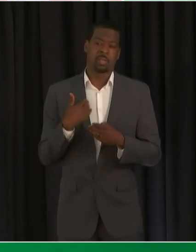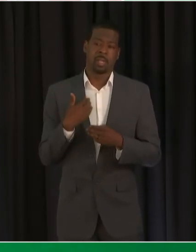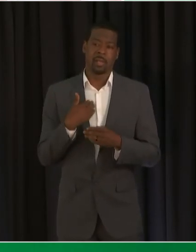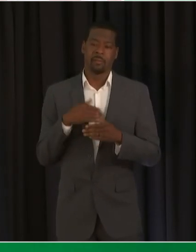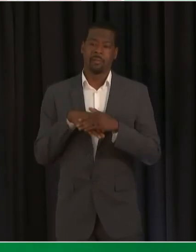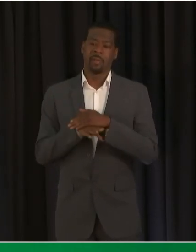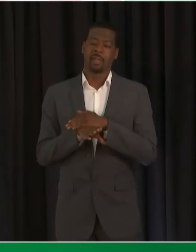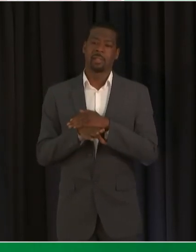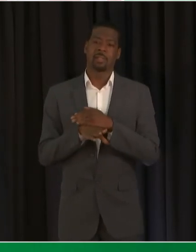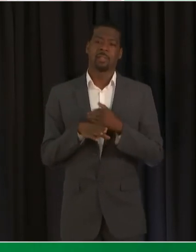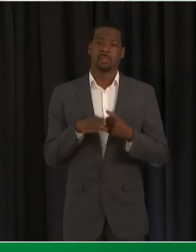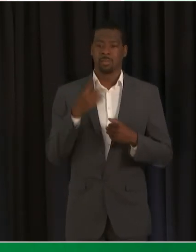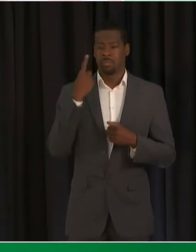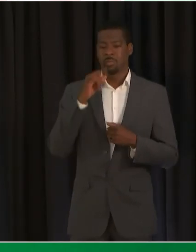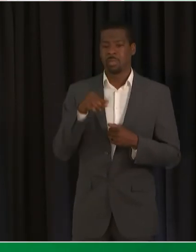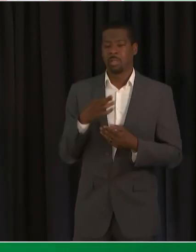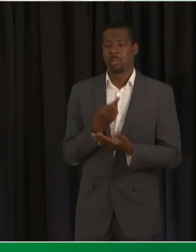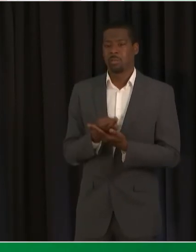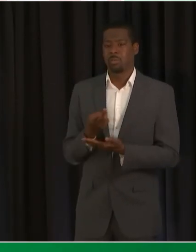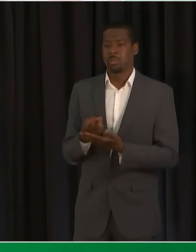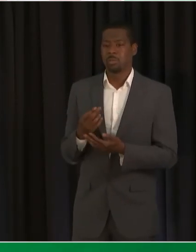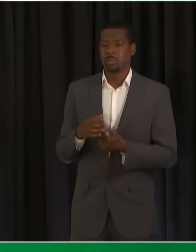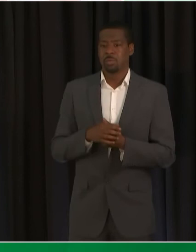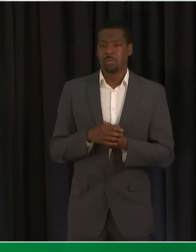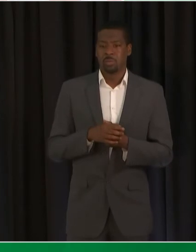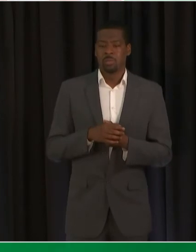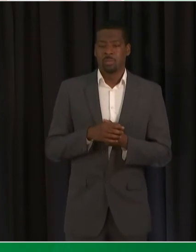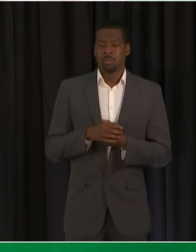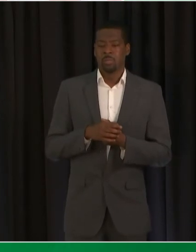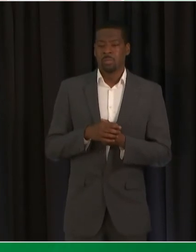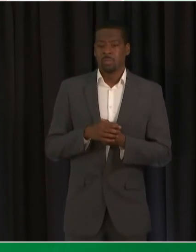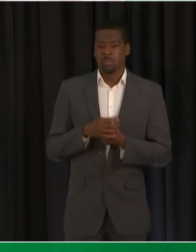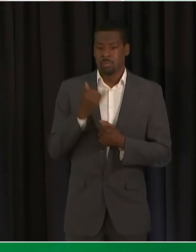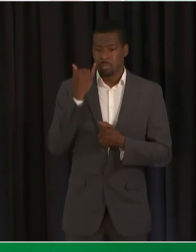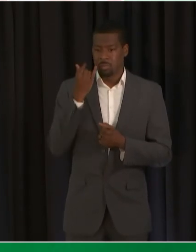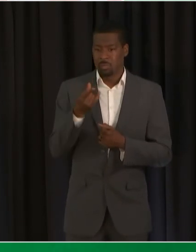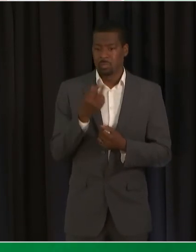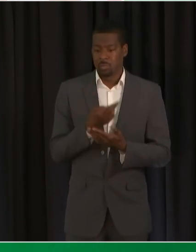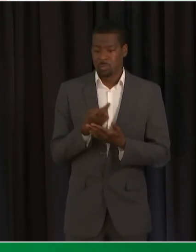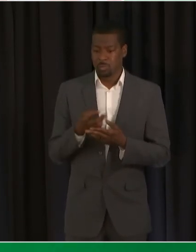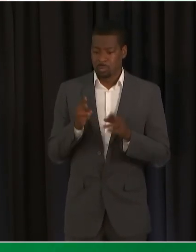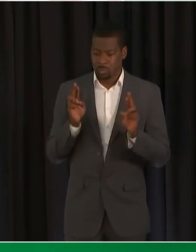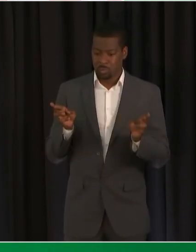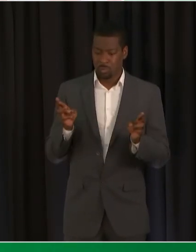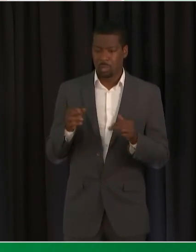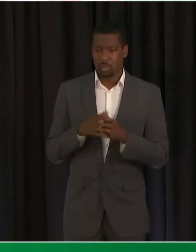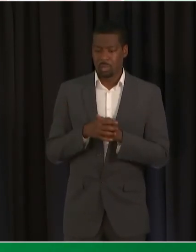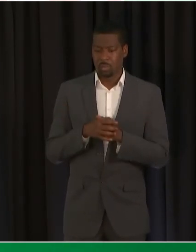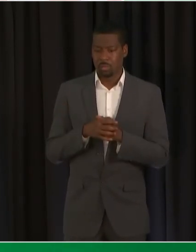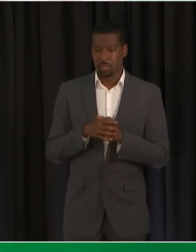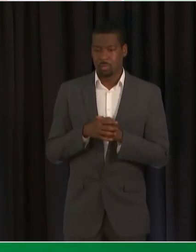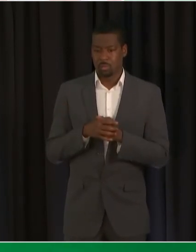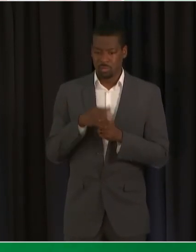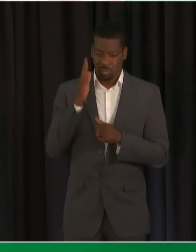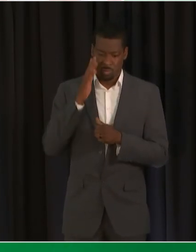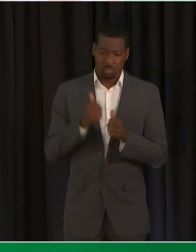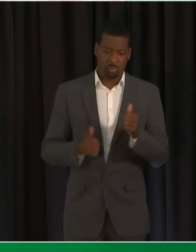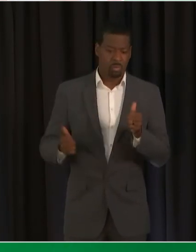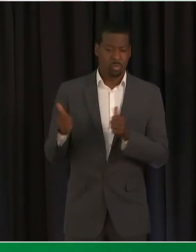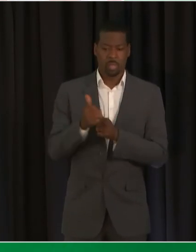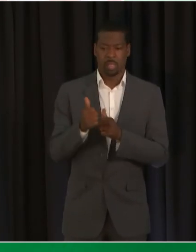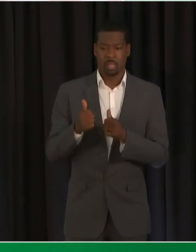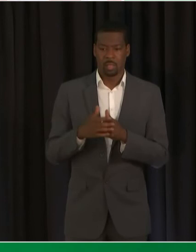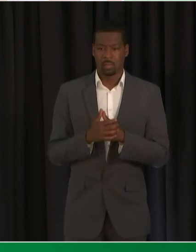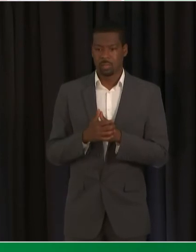the access to those resources, or if your resources are ready, which means if you can afford to have a bookkeeper, you'll be